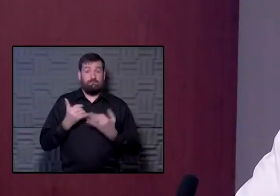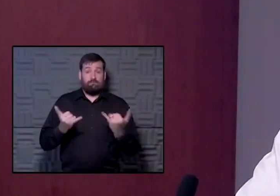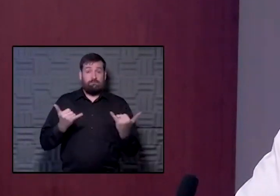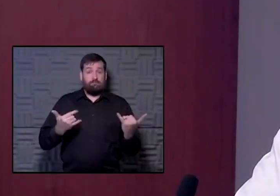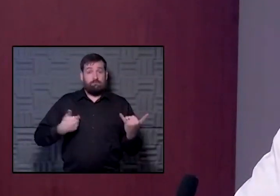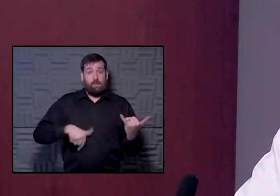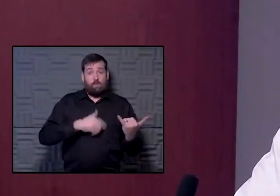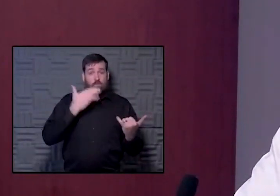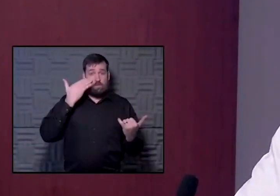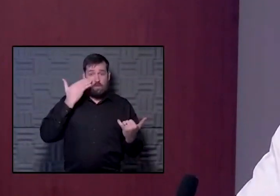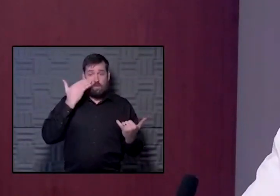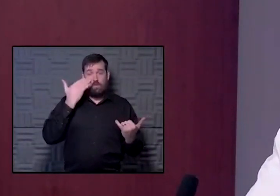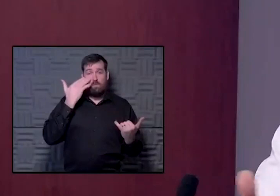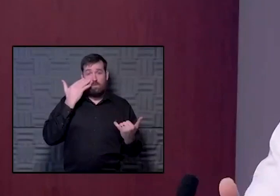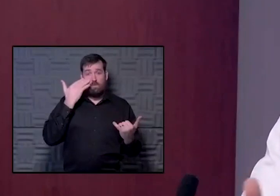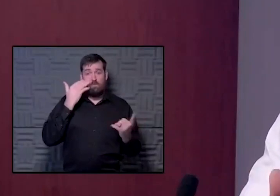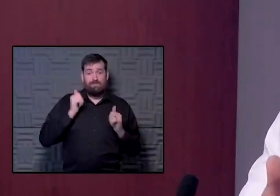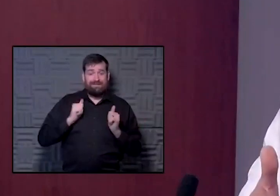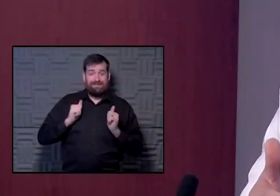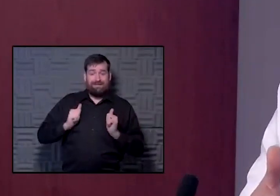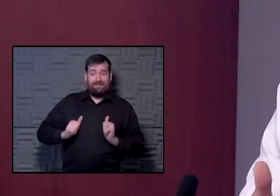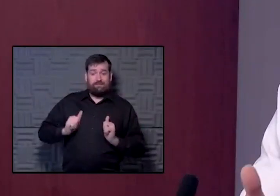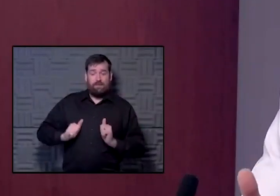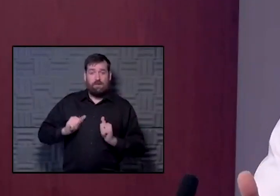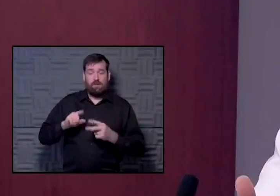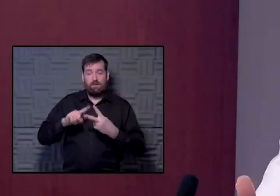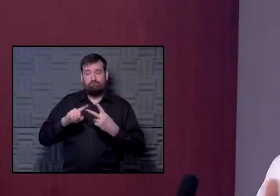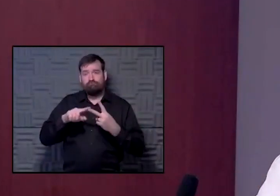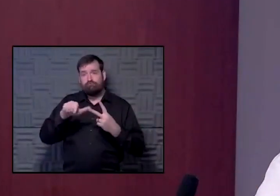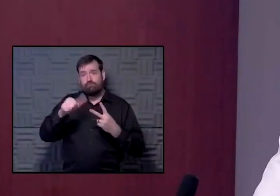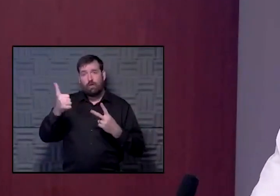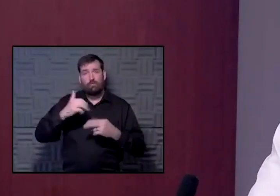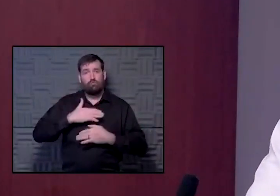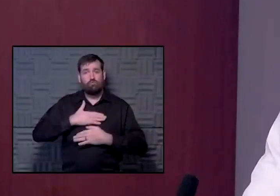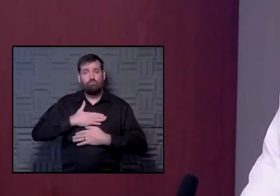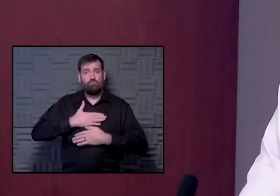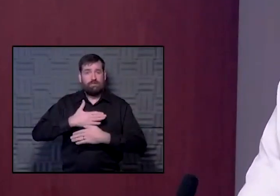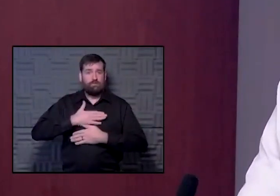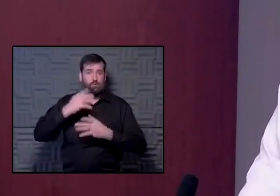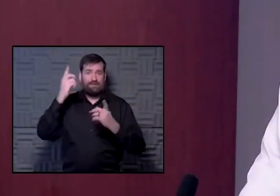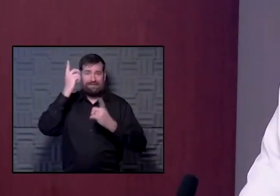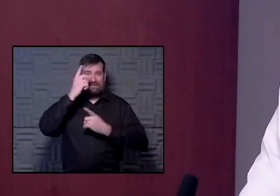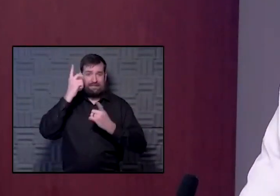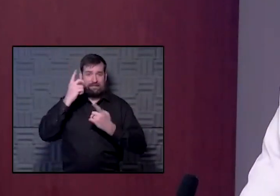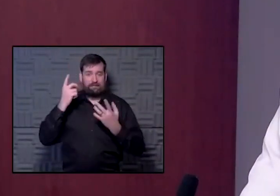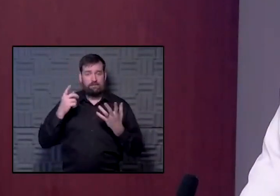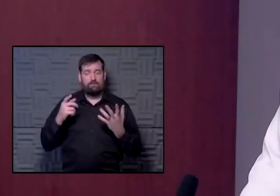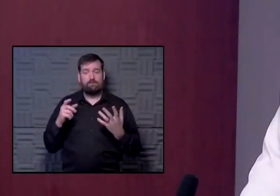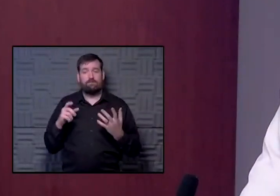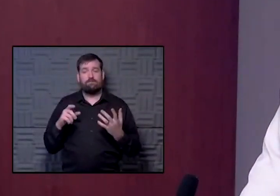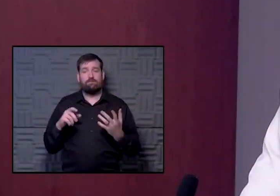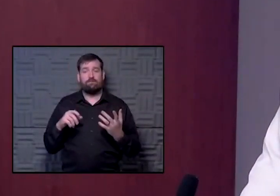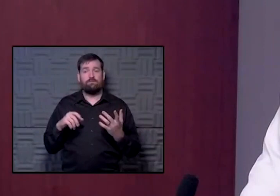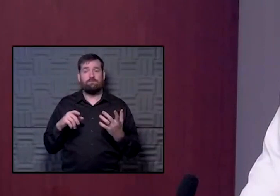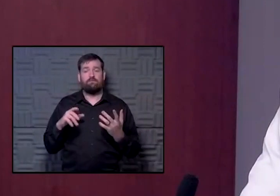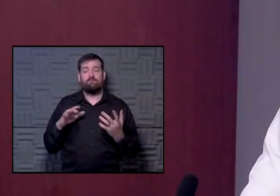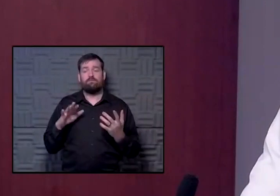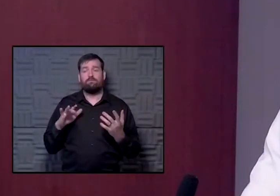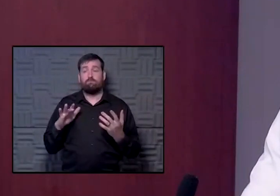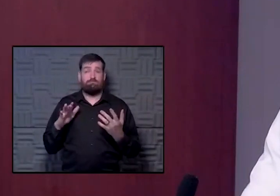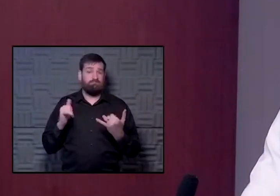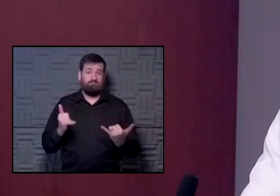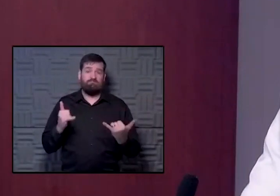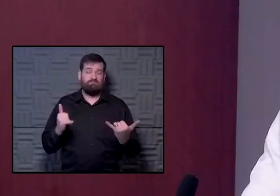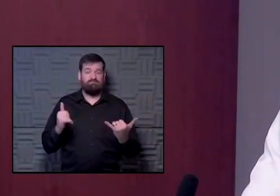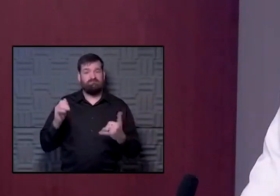that asthma and other respiratory diseases certainly at this